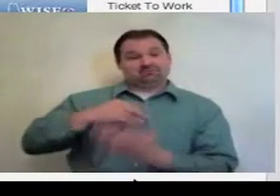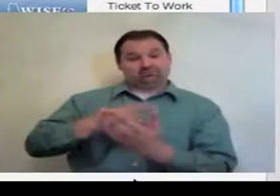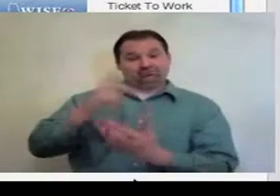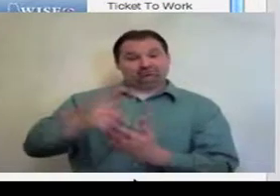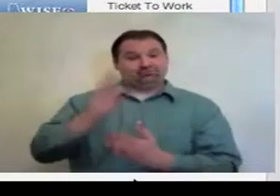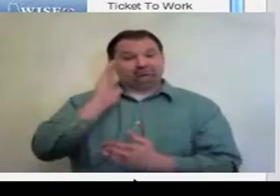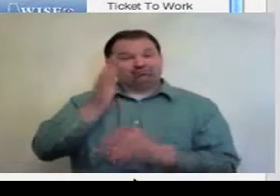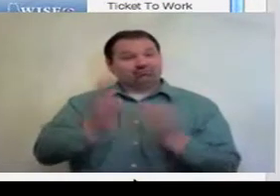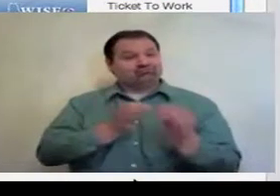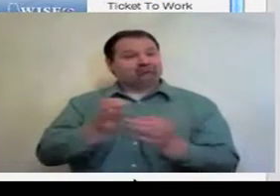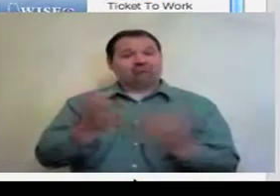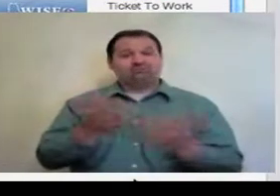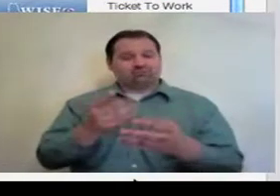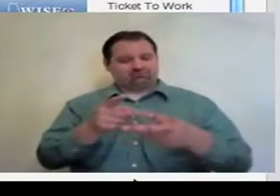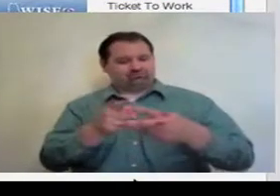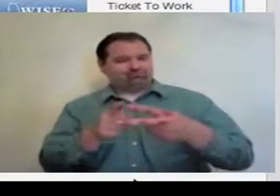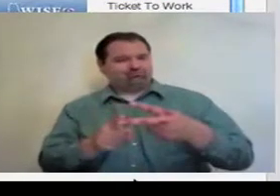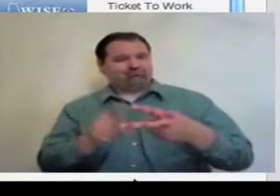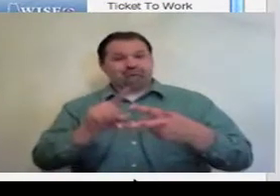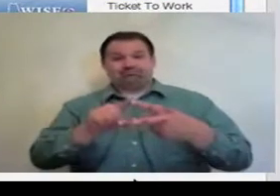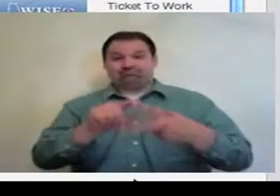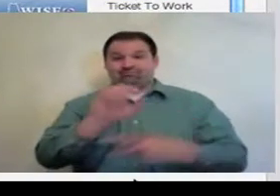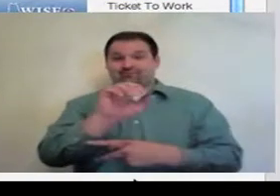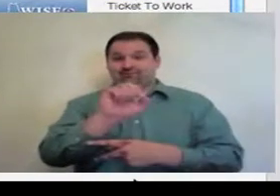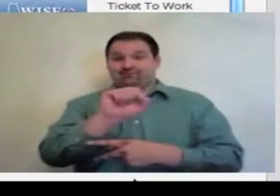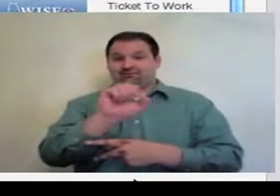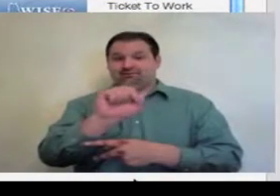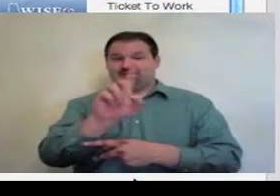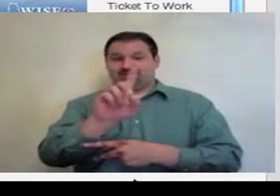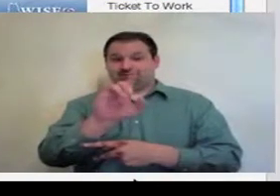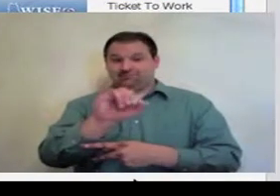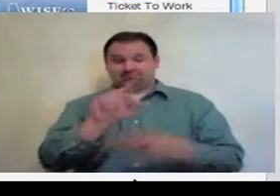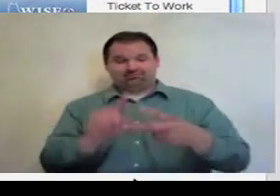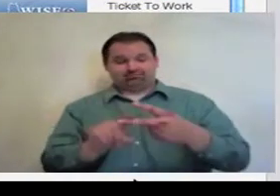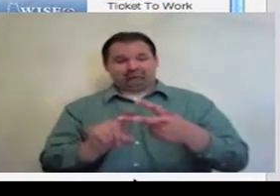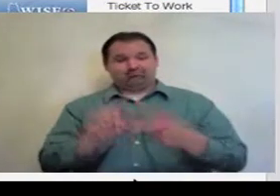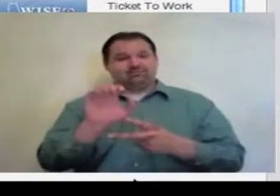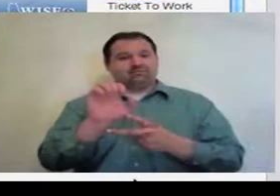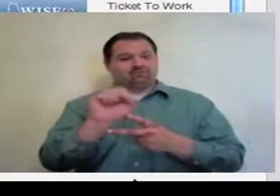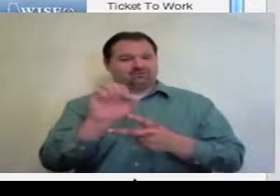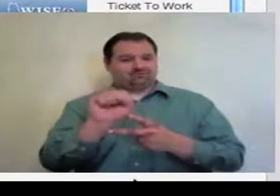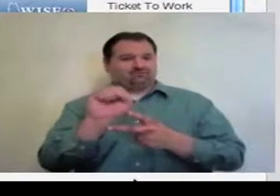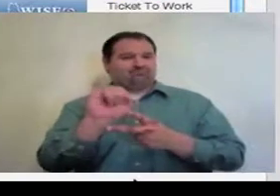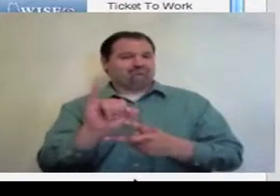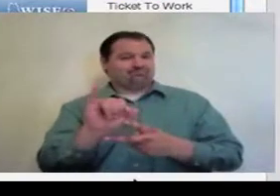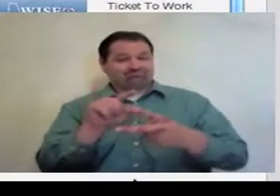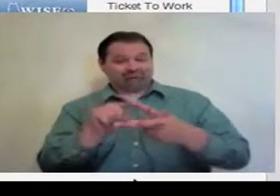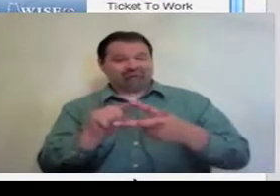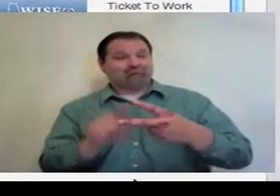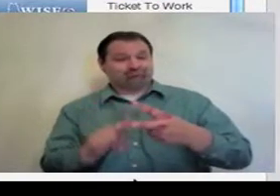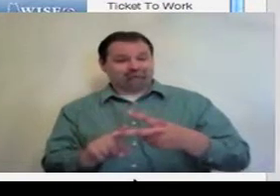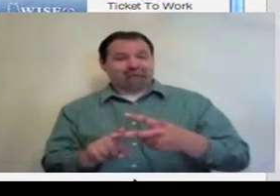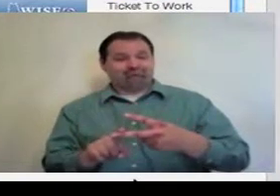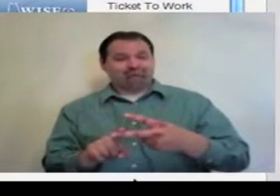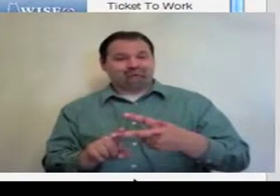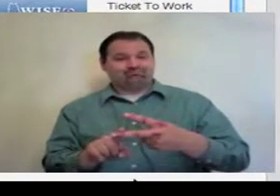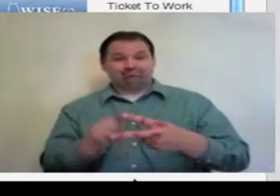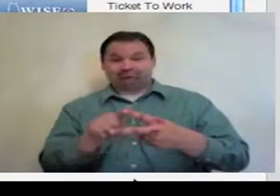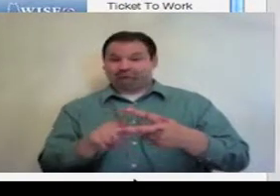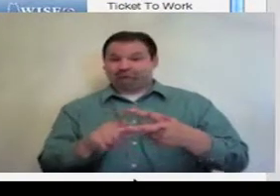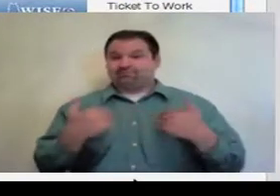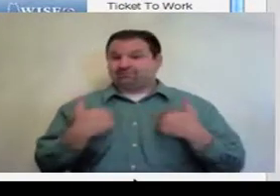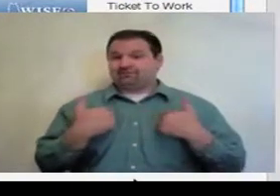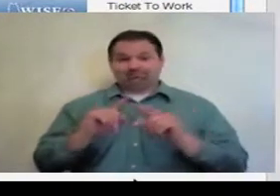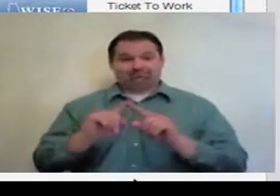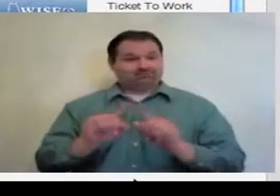I mentioned are Social Security Disability Insurance, or SSDI, and Supplemental Security Income, or SSI.